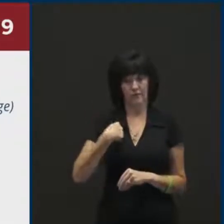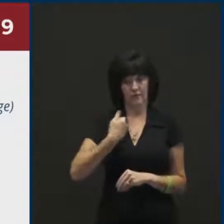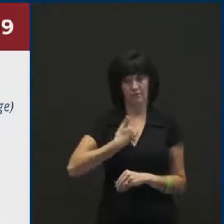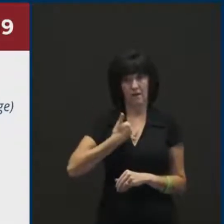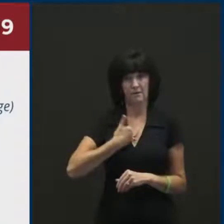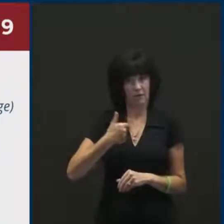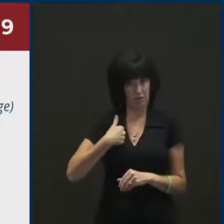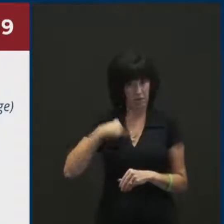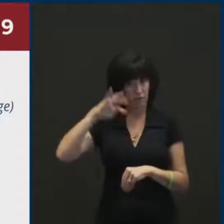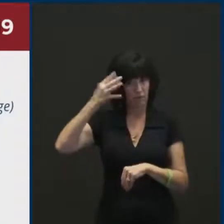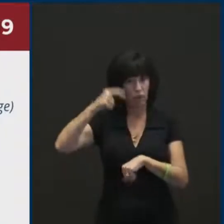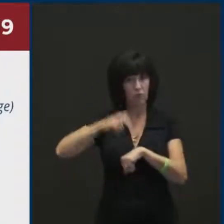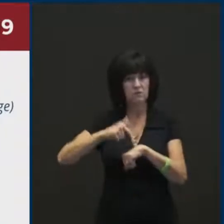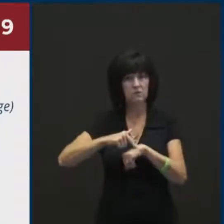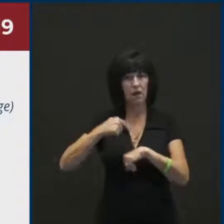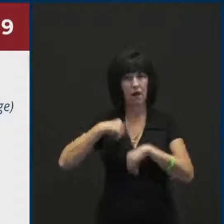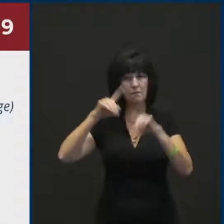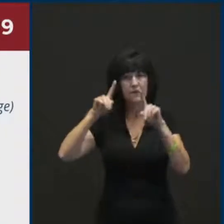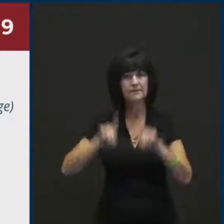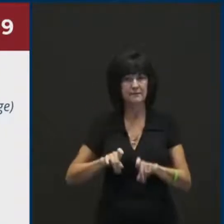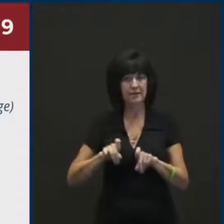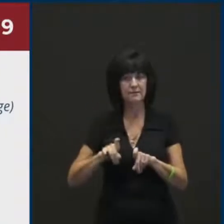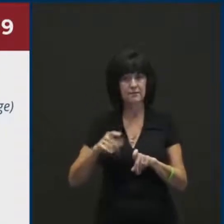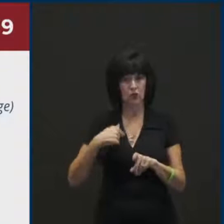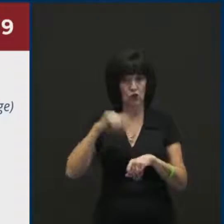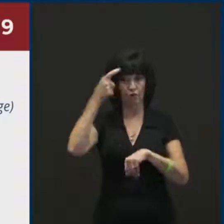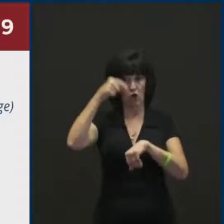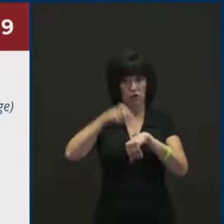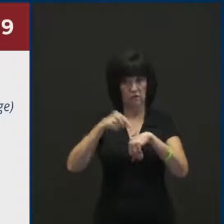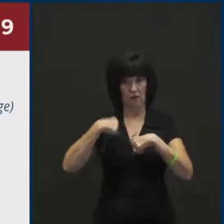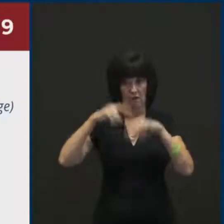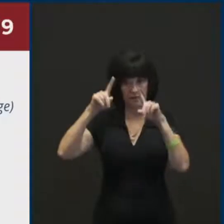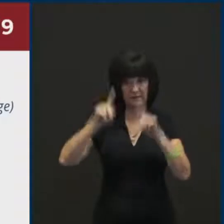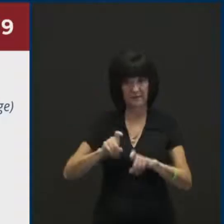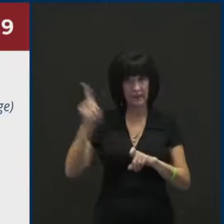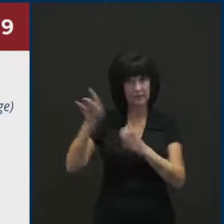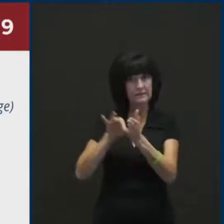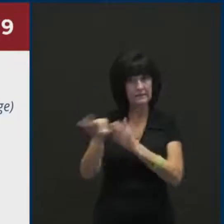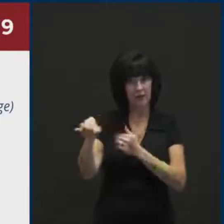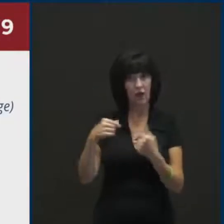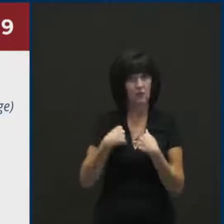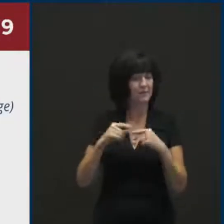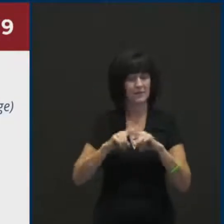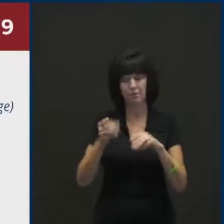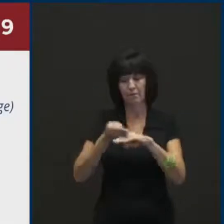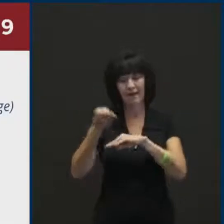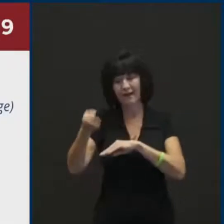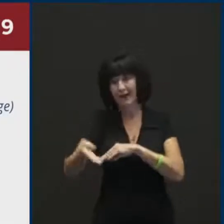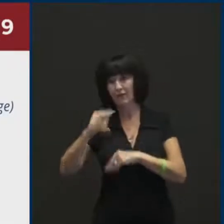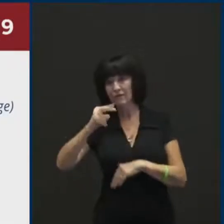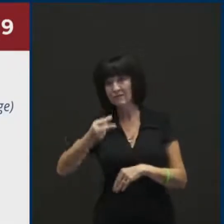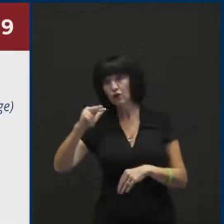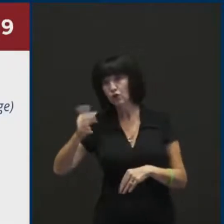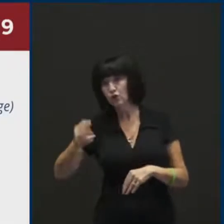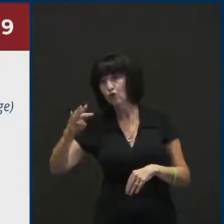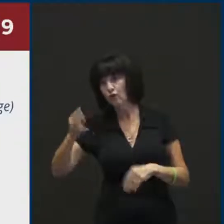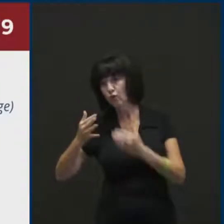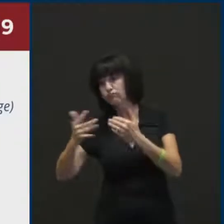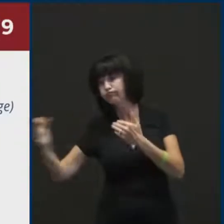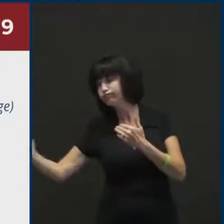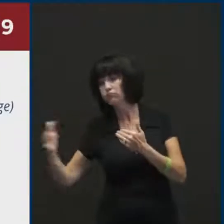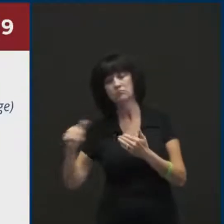the first time, then I'm not in the denominator anymore. We're testing teachers as they go back into school and